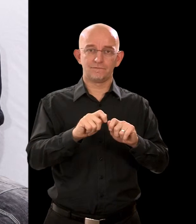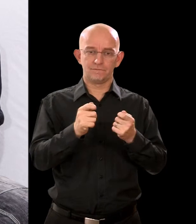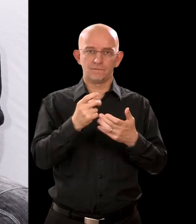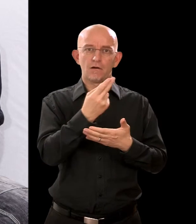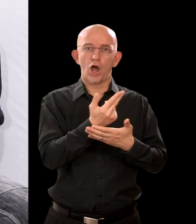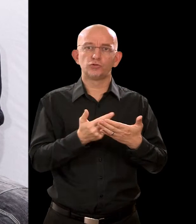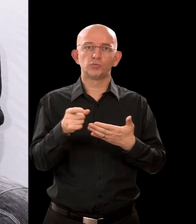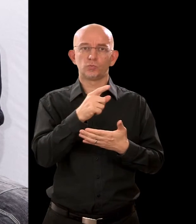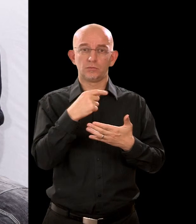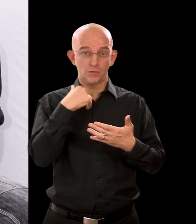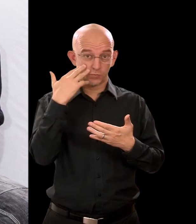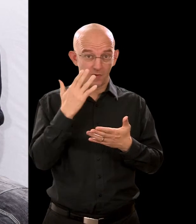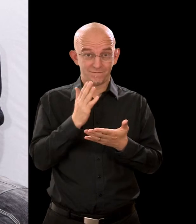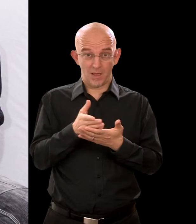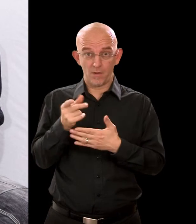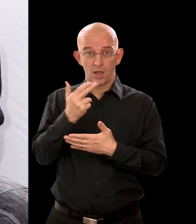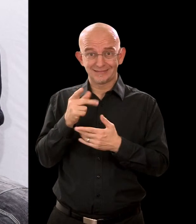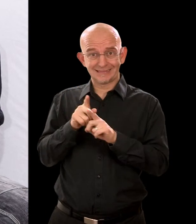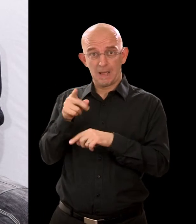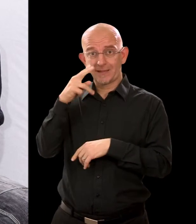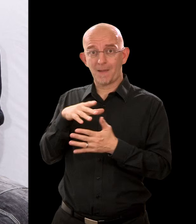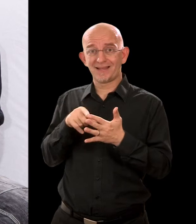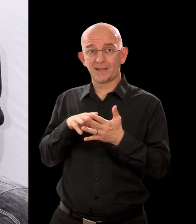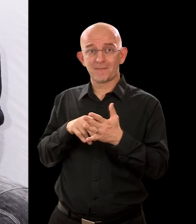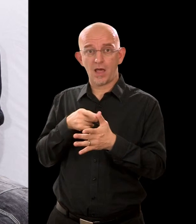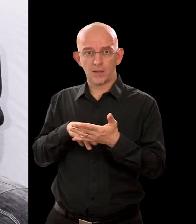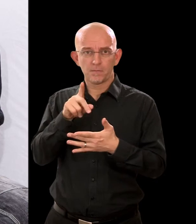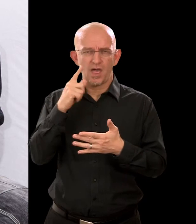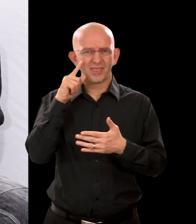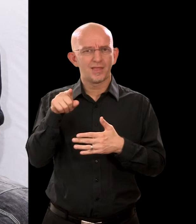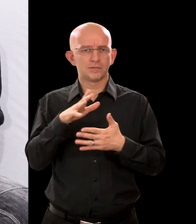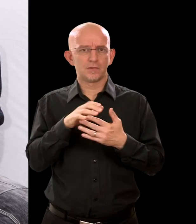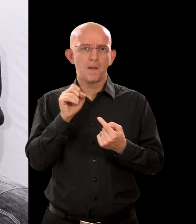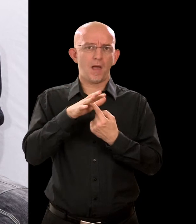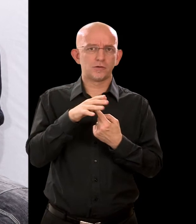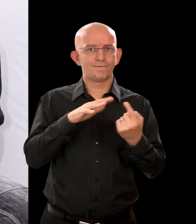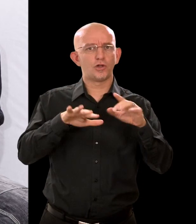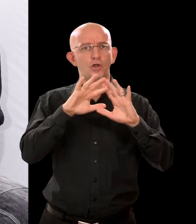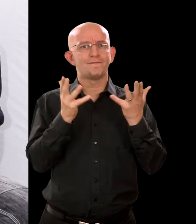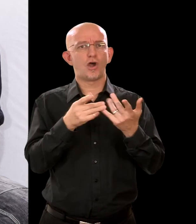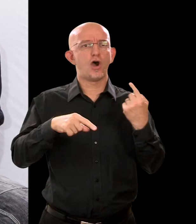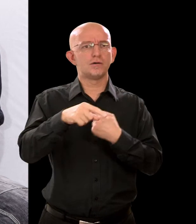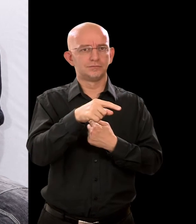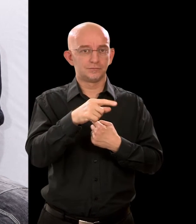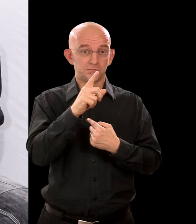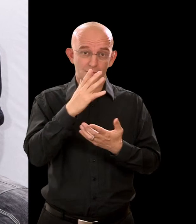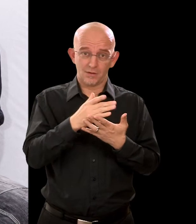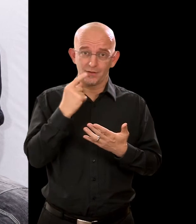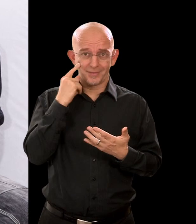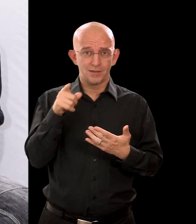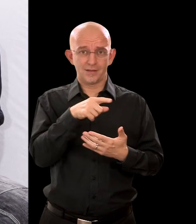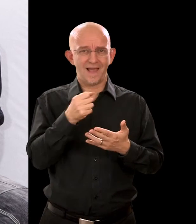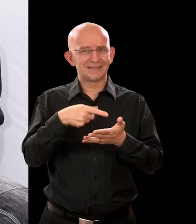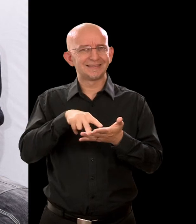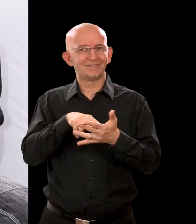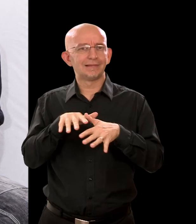a cartoon, which I don't know if the cartoon was actually called He-Man, or if I think it was called Masters of the Universe. But yeah, I think they had